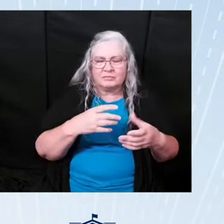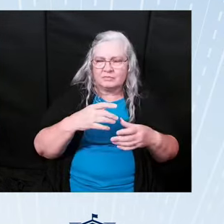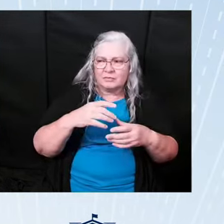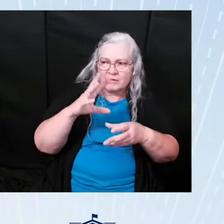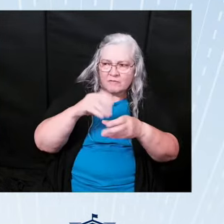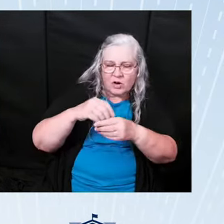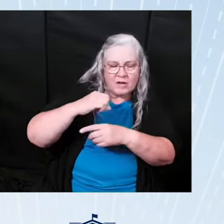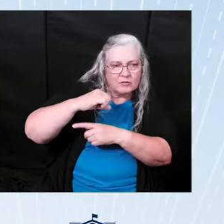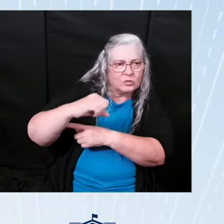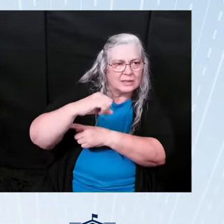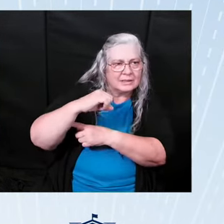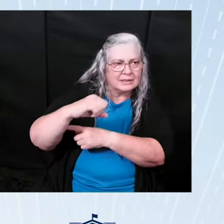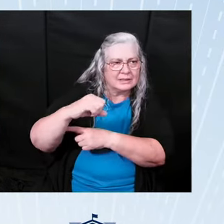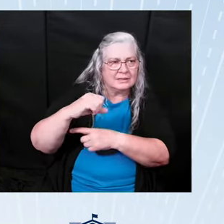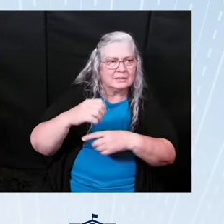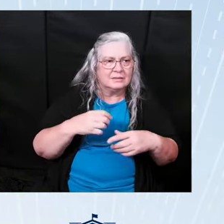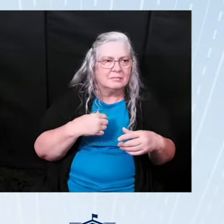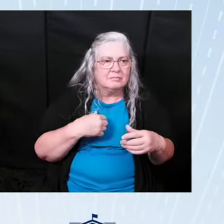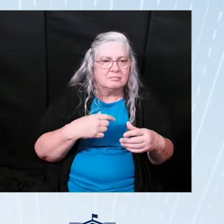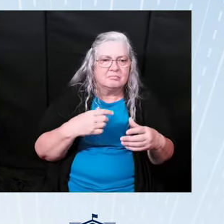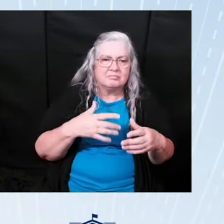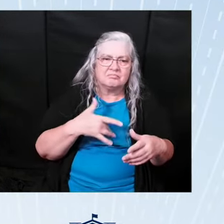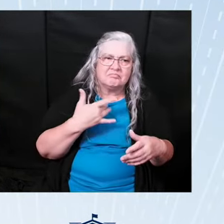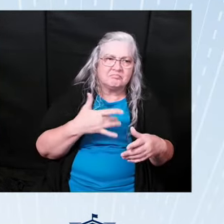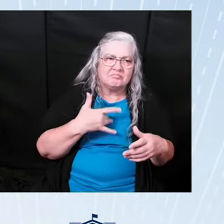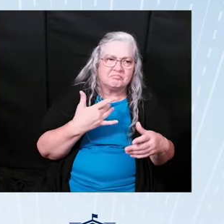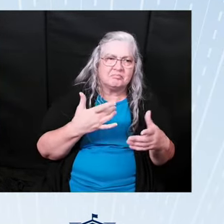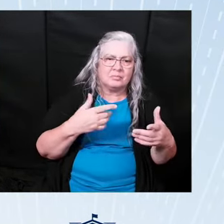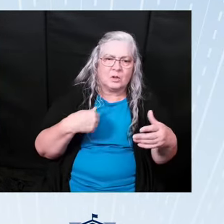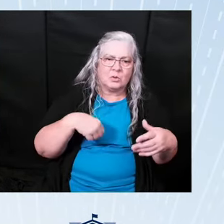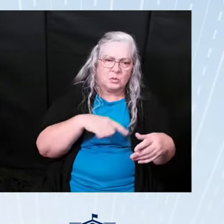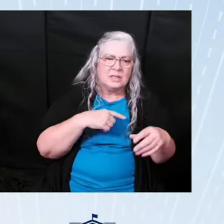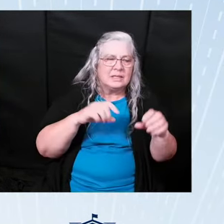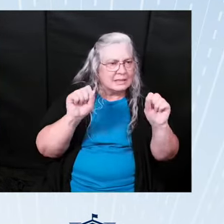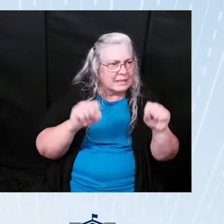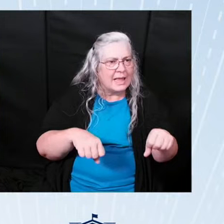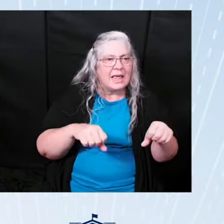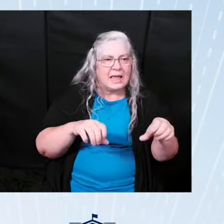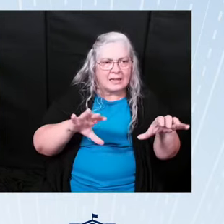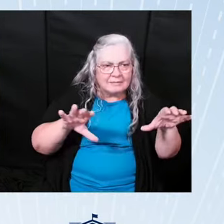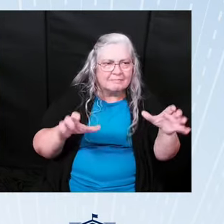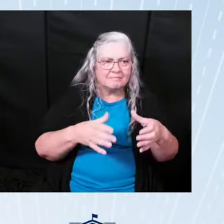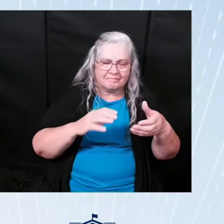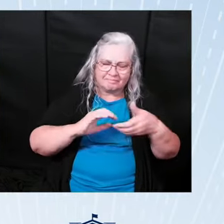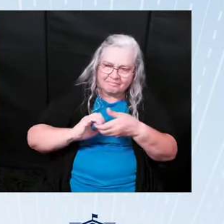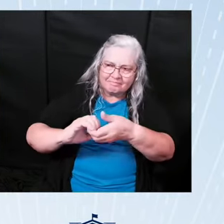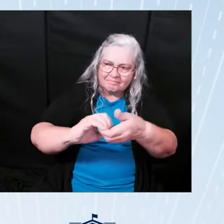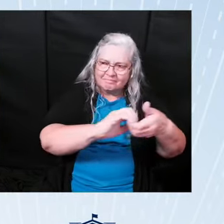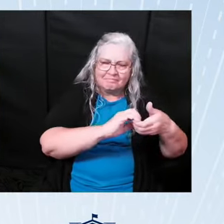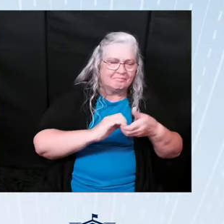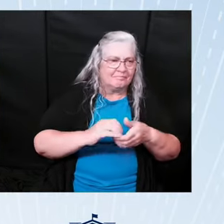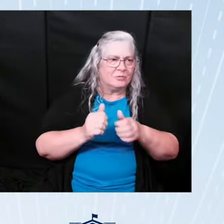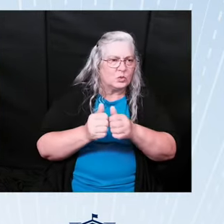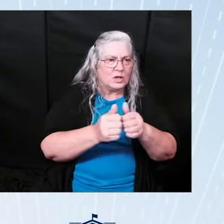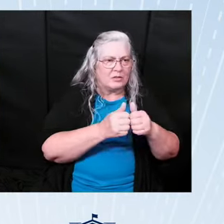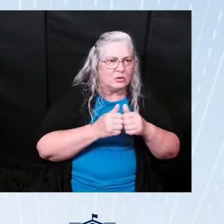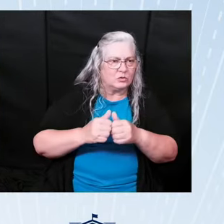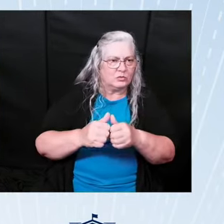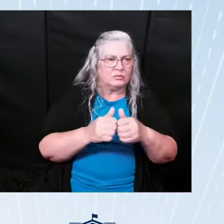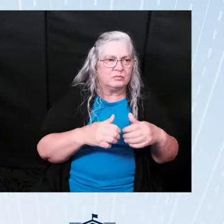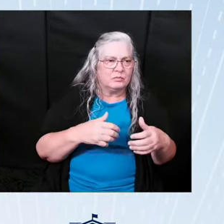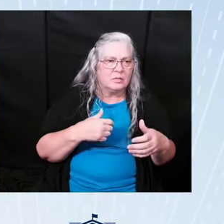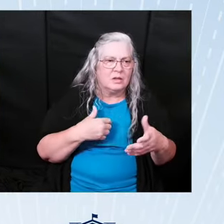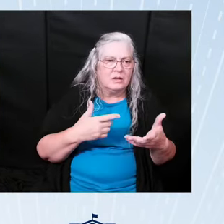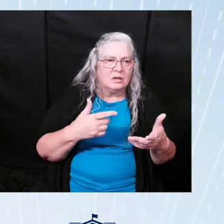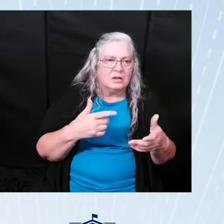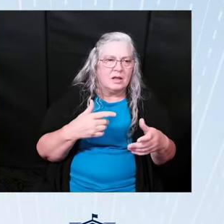have to say that the whole of government approach to climate that this administration is taking is both unprecedented and so very